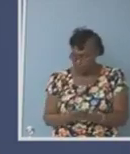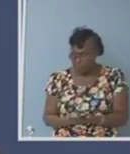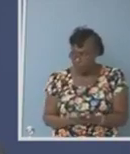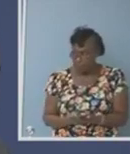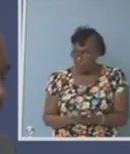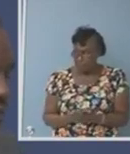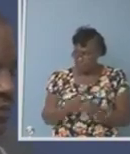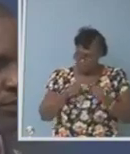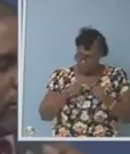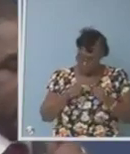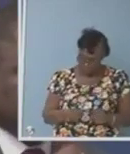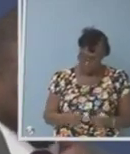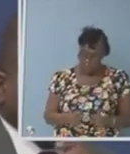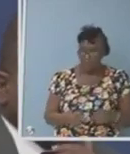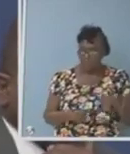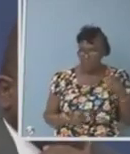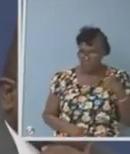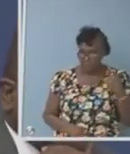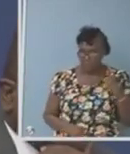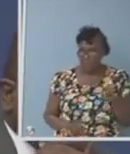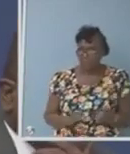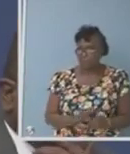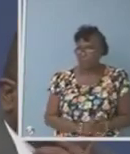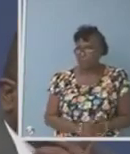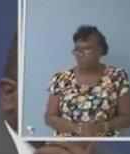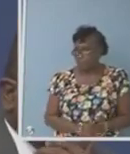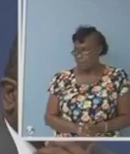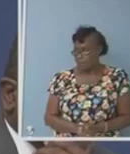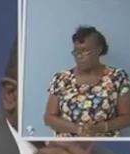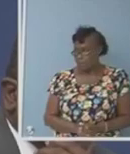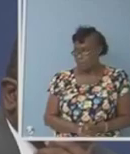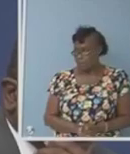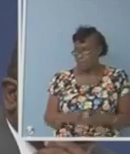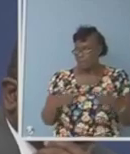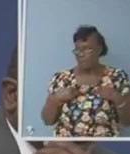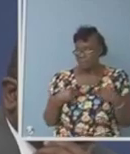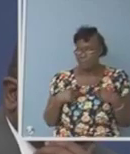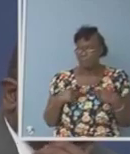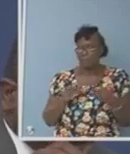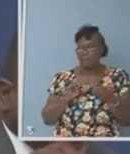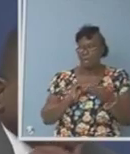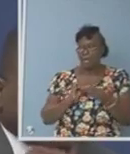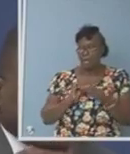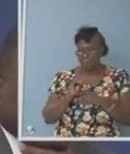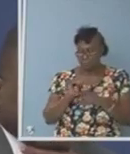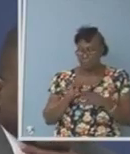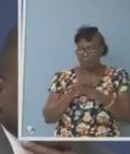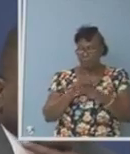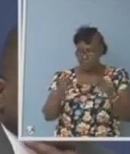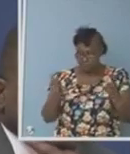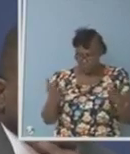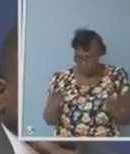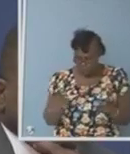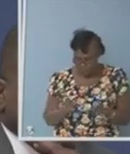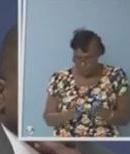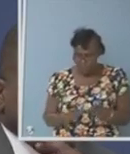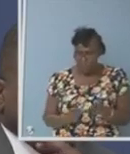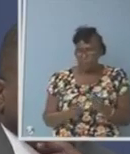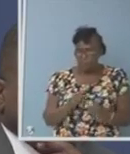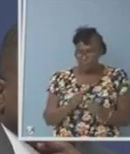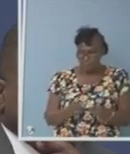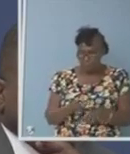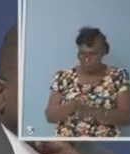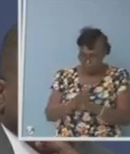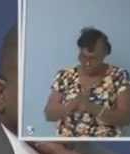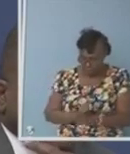have them here in Tobago. And we have identified a number of different facilities within which we will